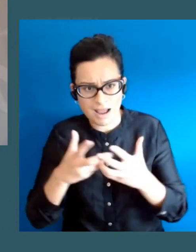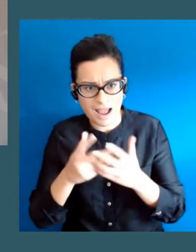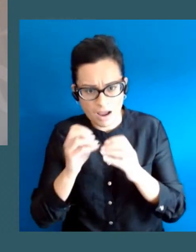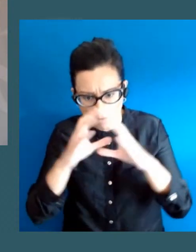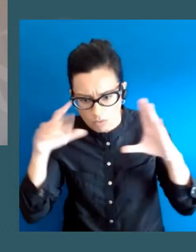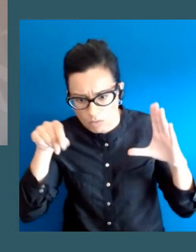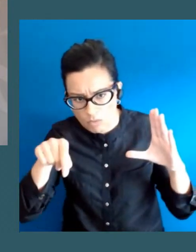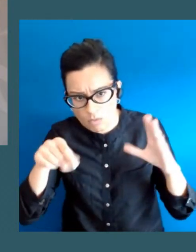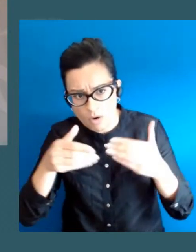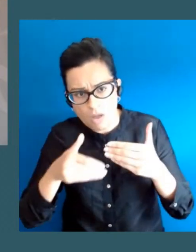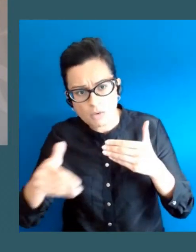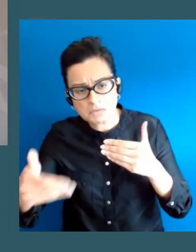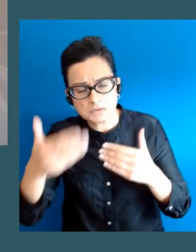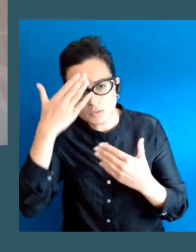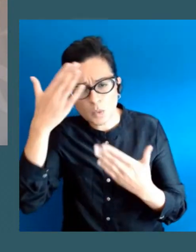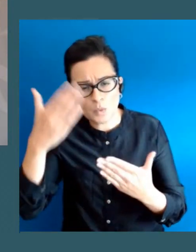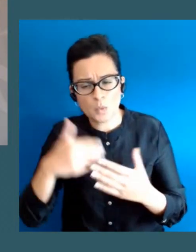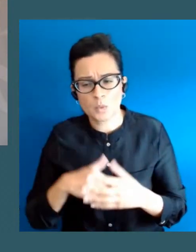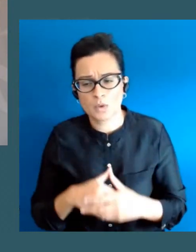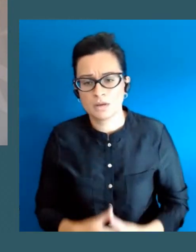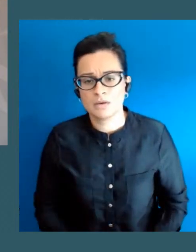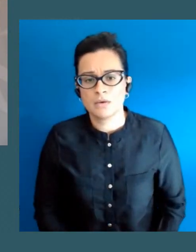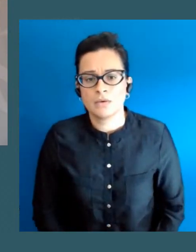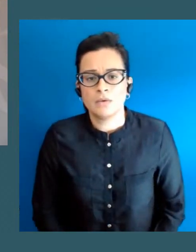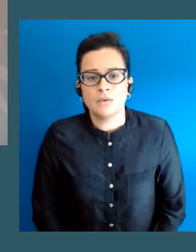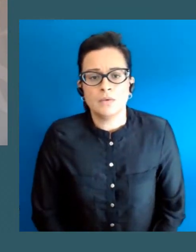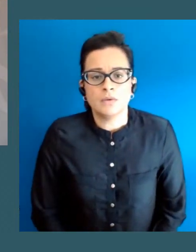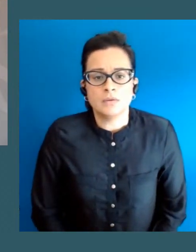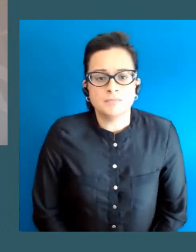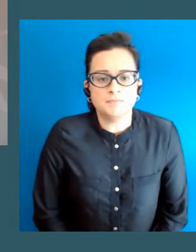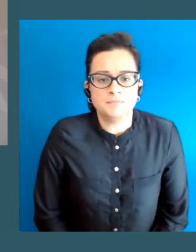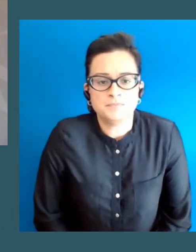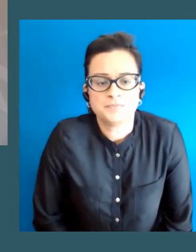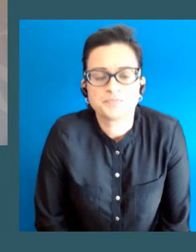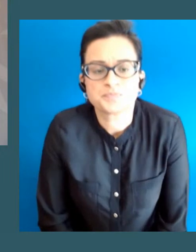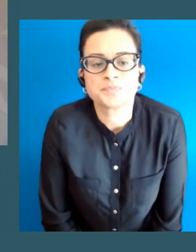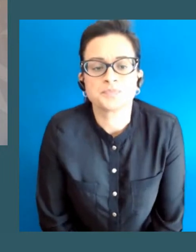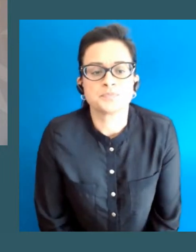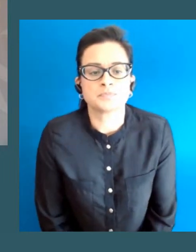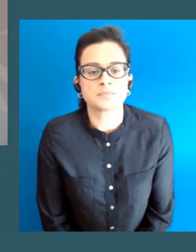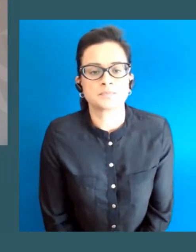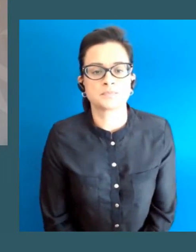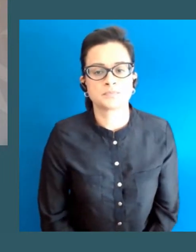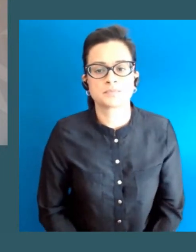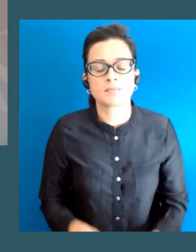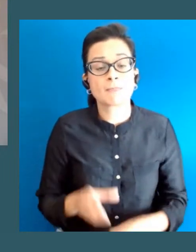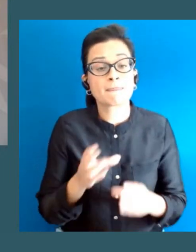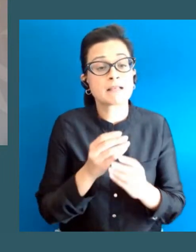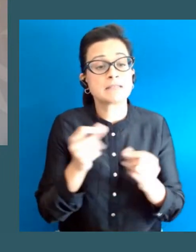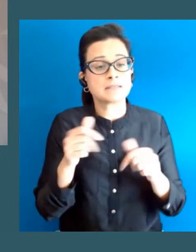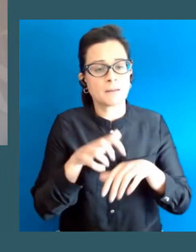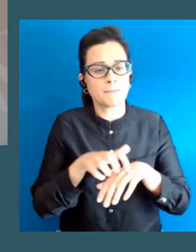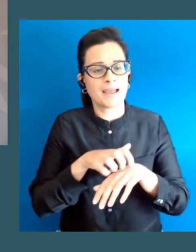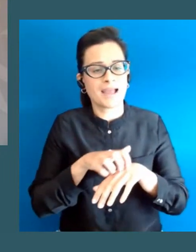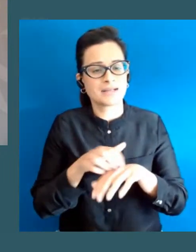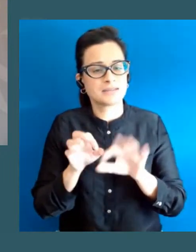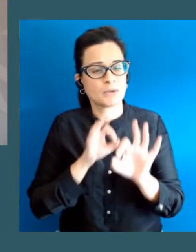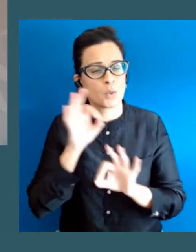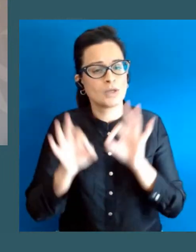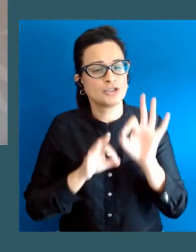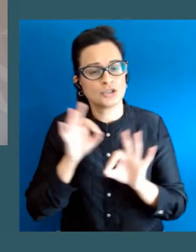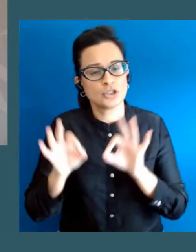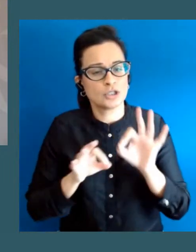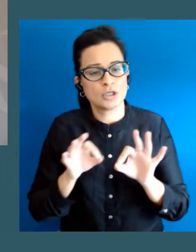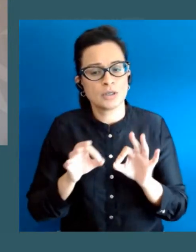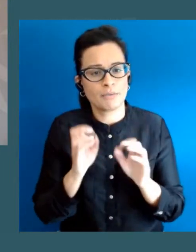term. No, absolutely. So there's just a couple of eczema questions, and obviously there's been a theme throughout the